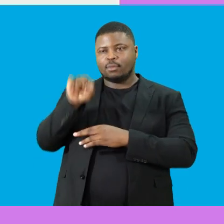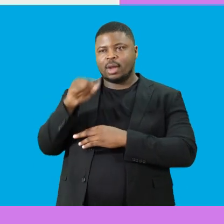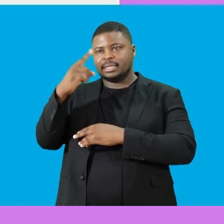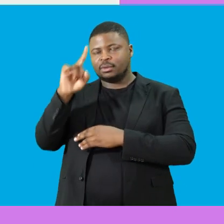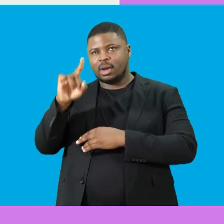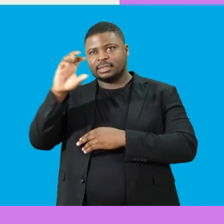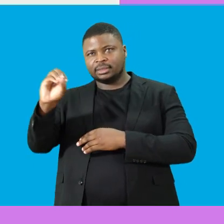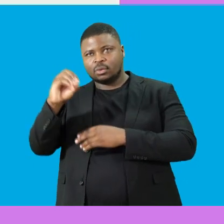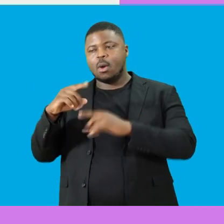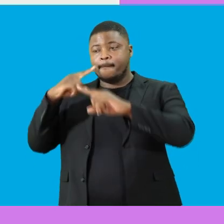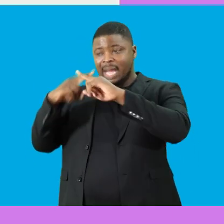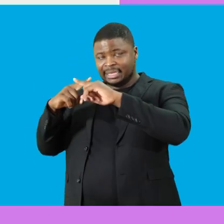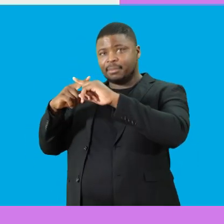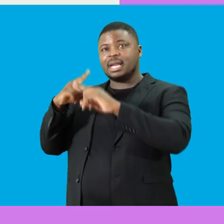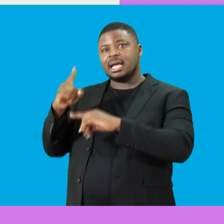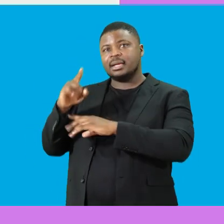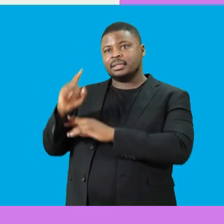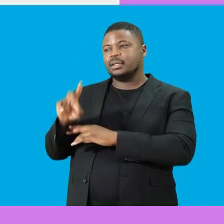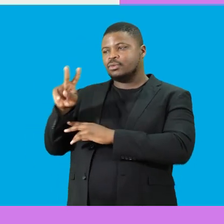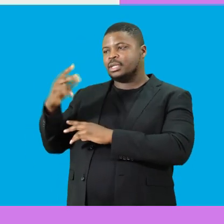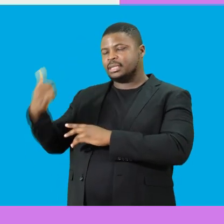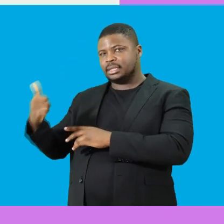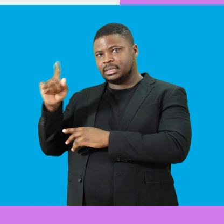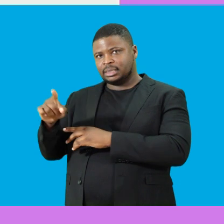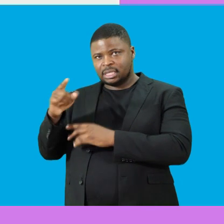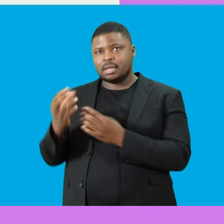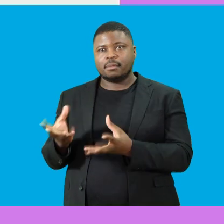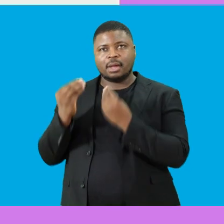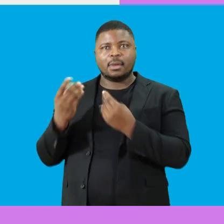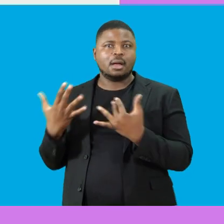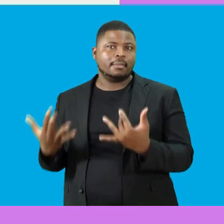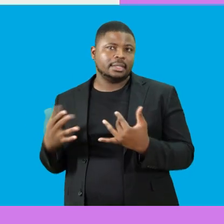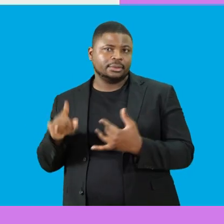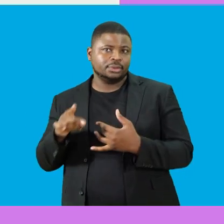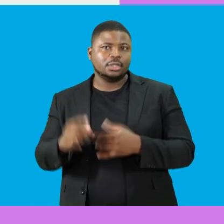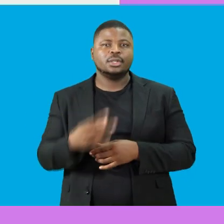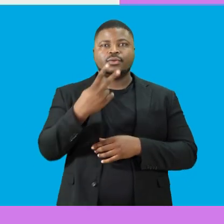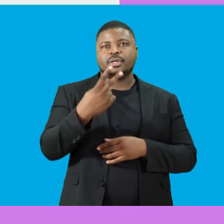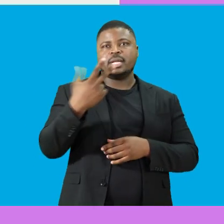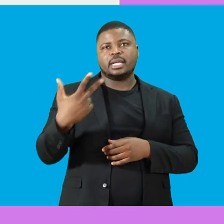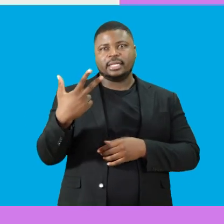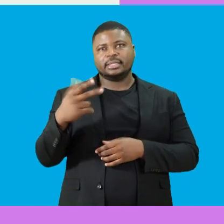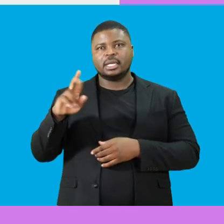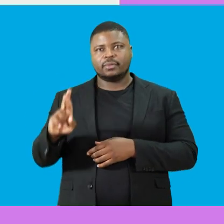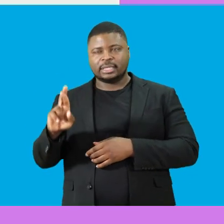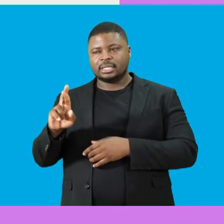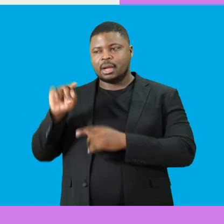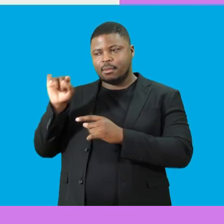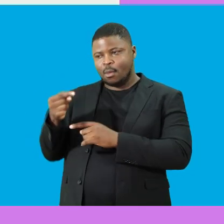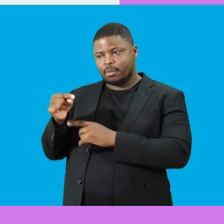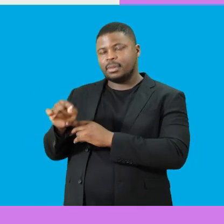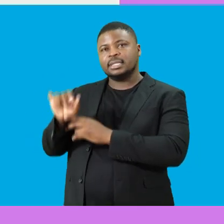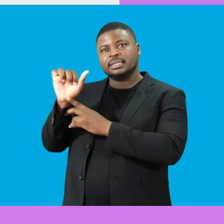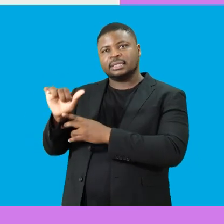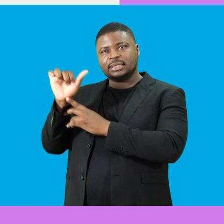10 cent. Let's punch it on our calculator, multiplied by 26. It gives you 28 Rand